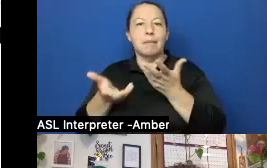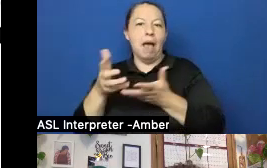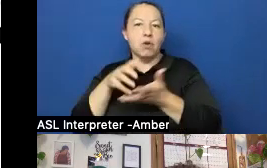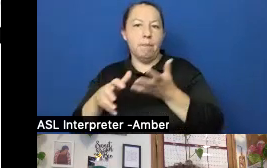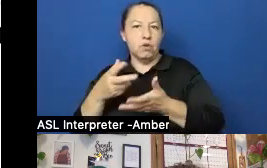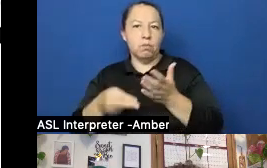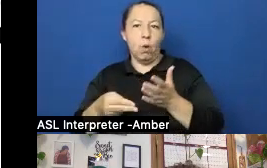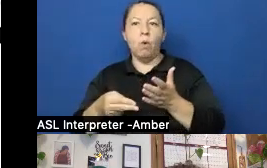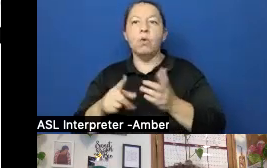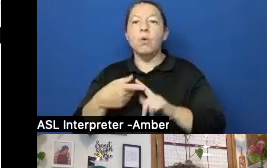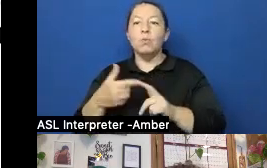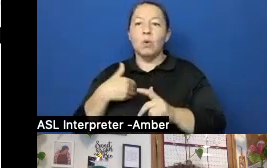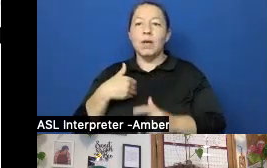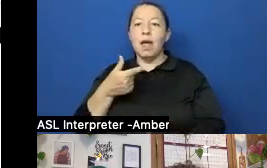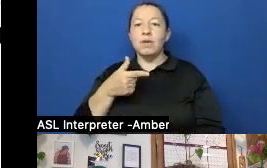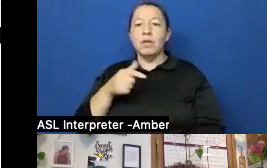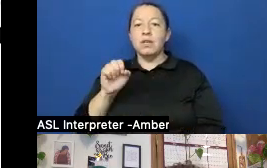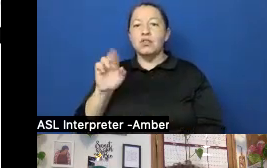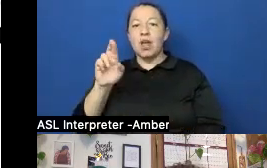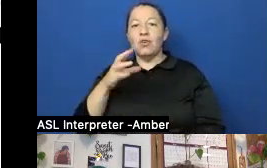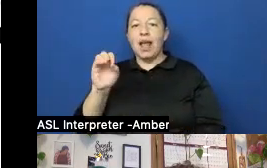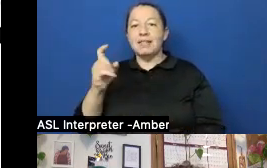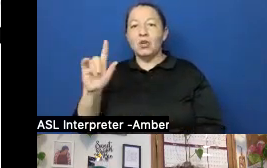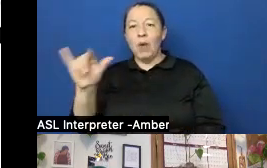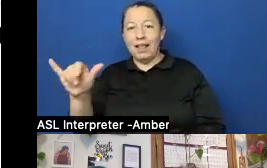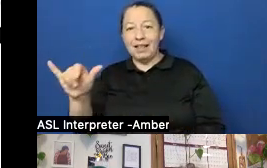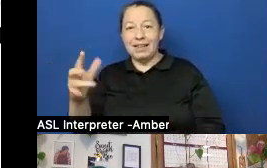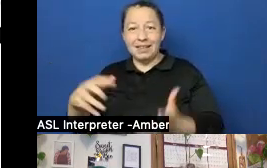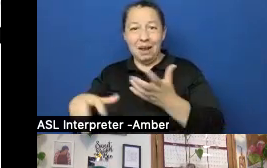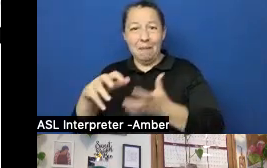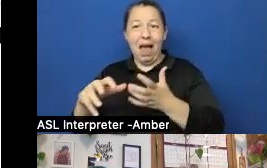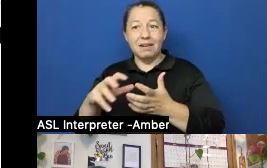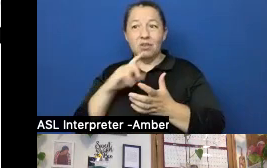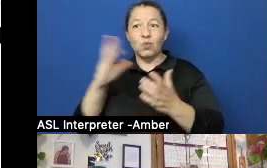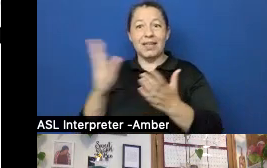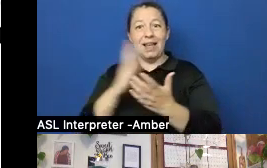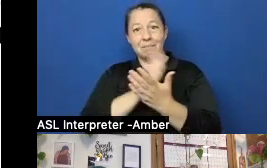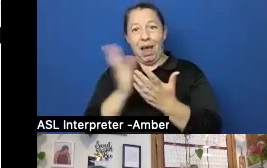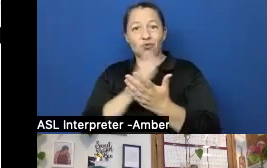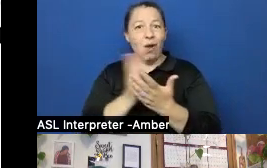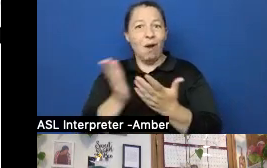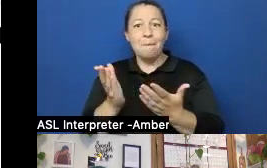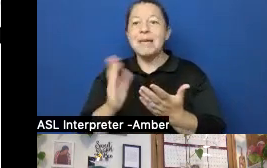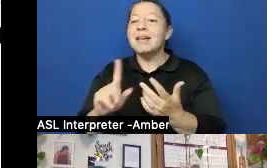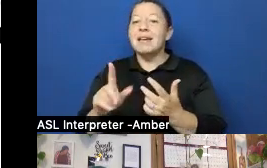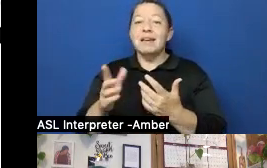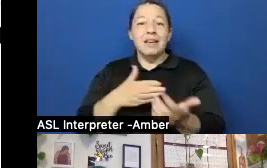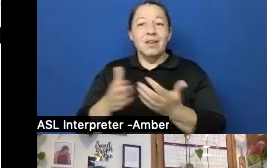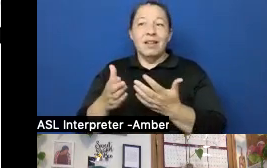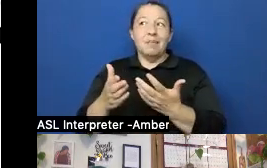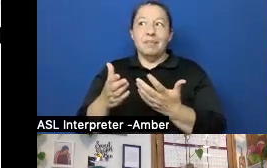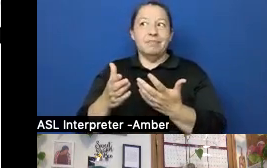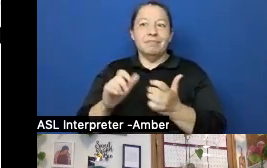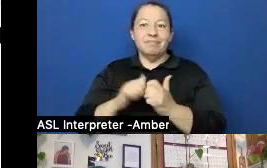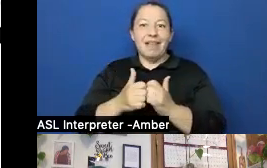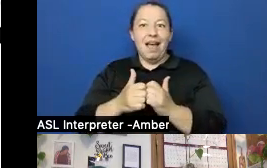talk about gender and sexuality, it really is a spectrum, even when it comes to the way Creator made us. Like, we're